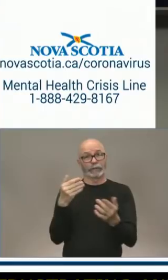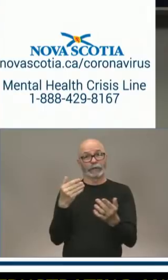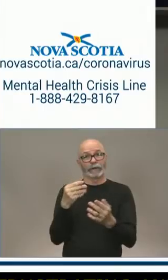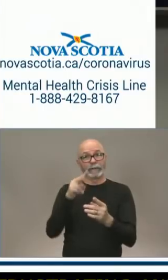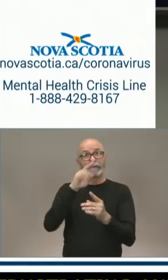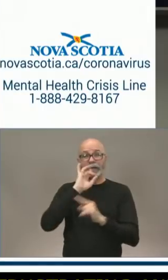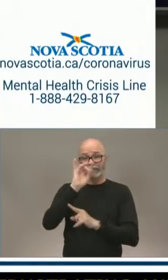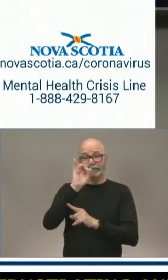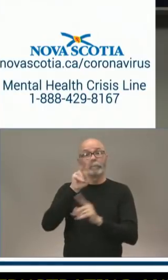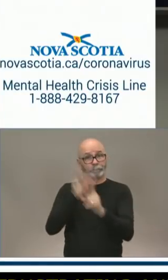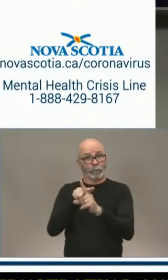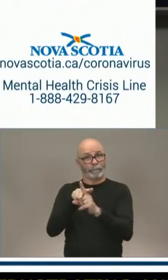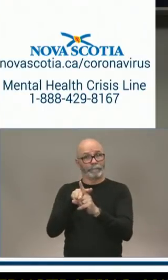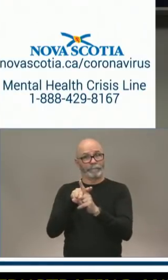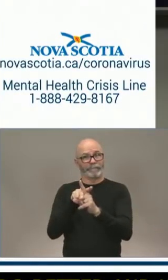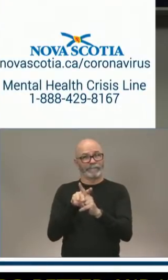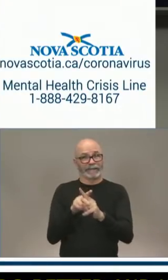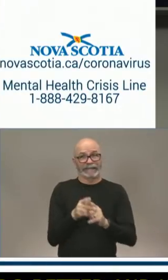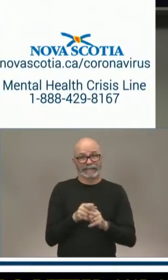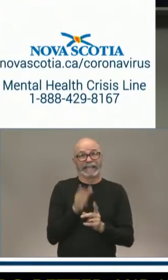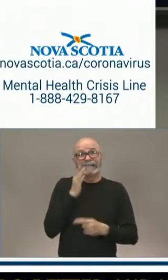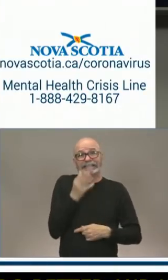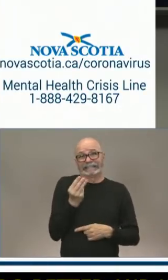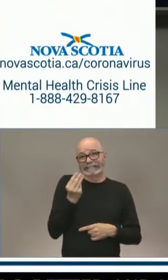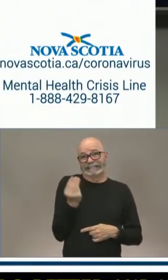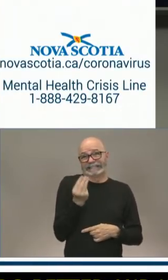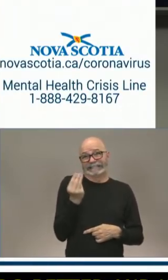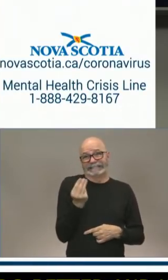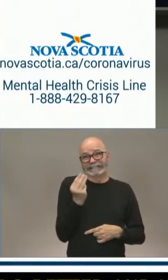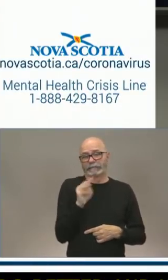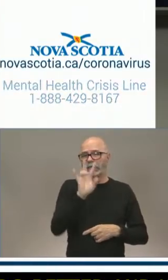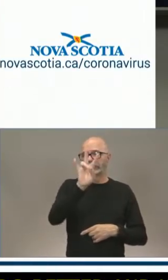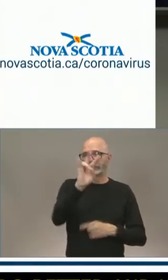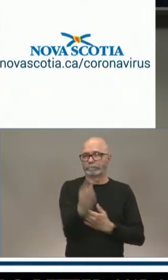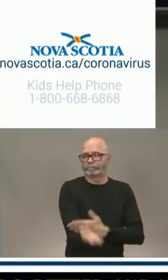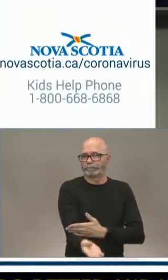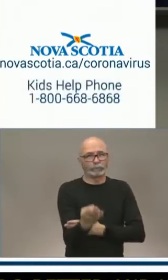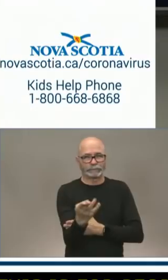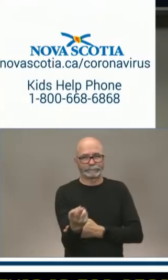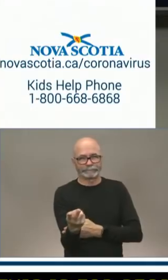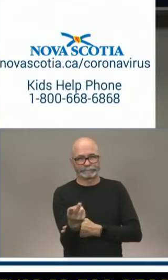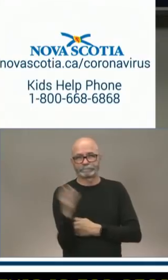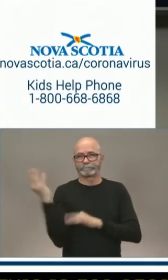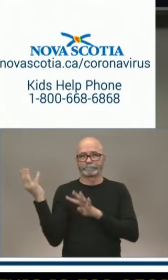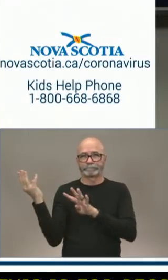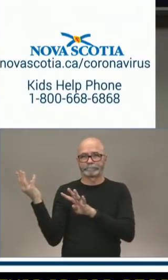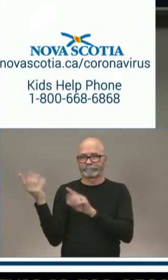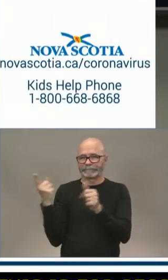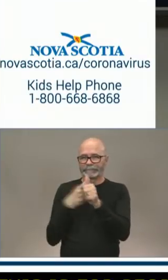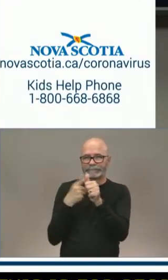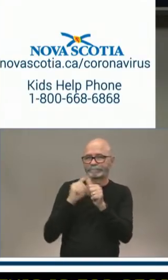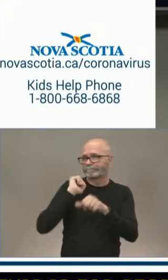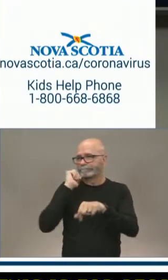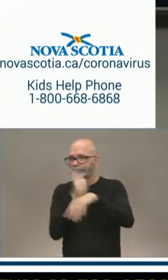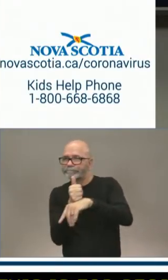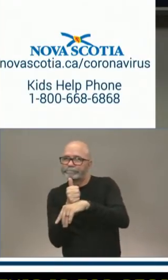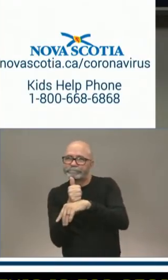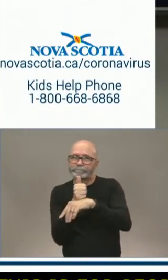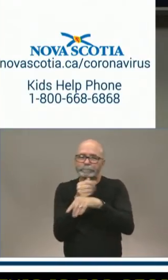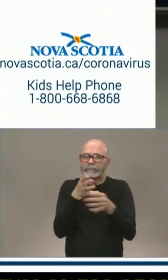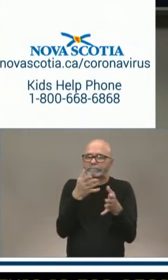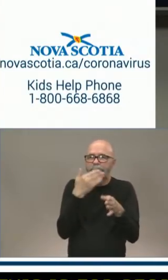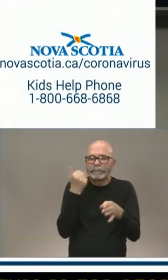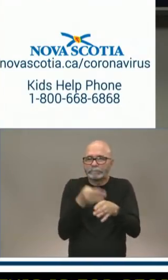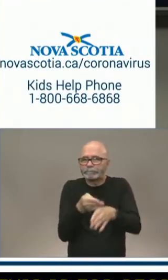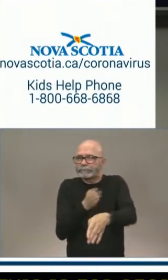at 7 a.m., and we put some things in place to ensure it's a much better experience. While people can book via